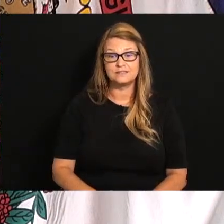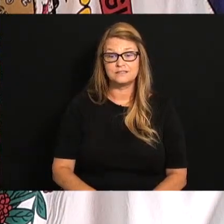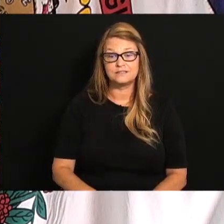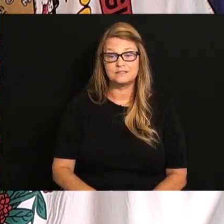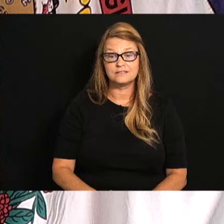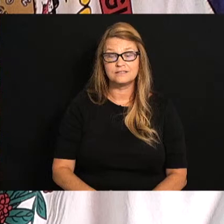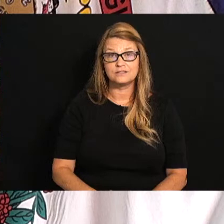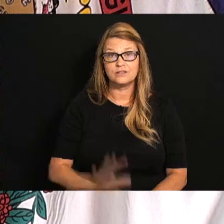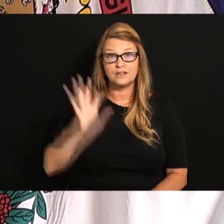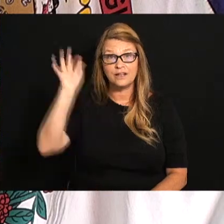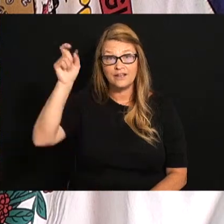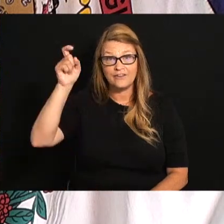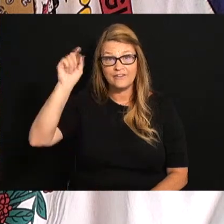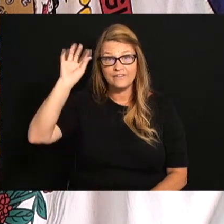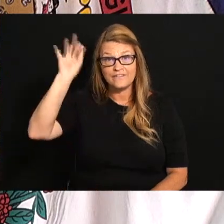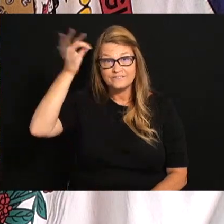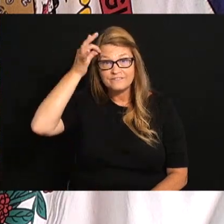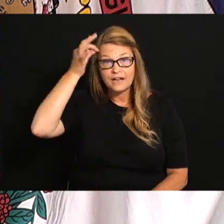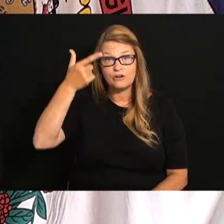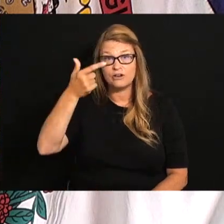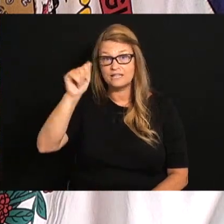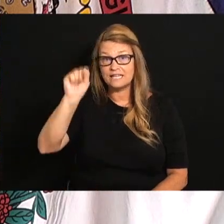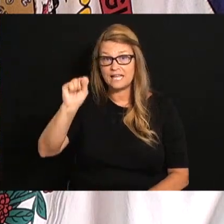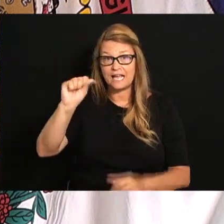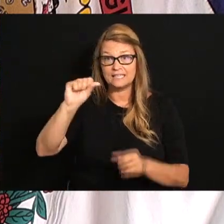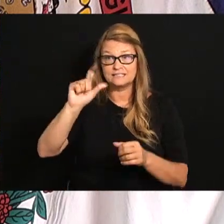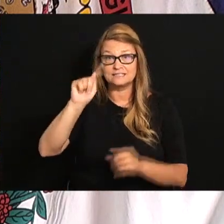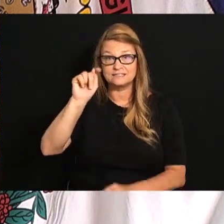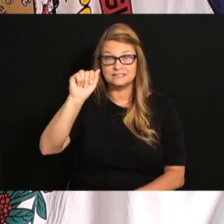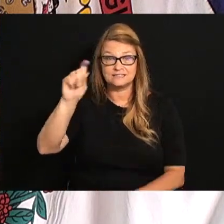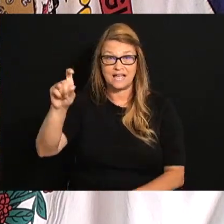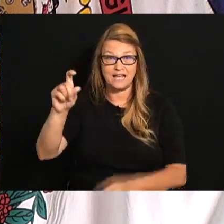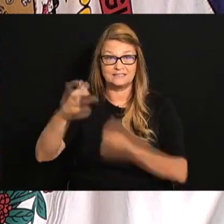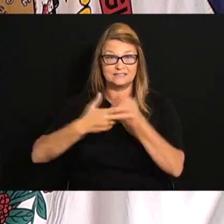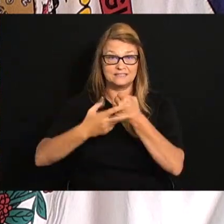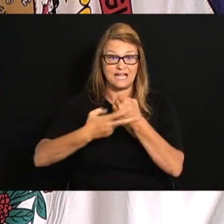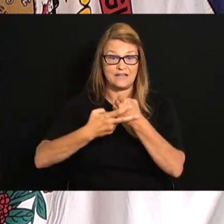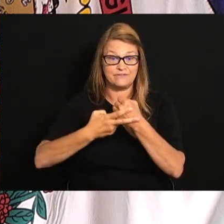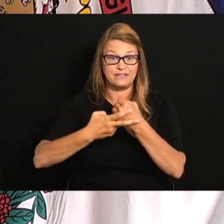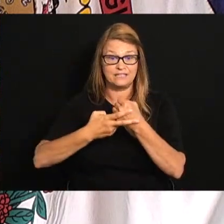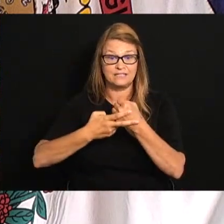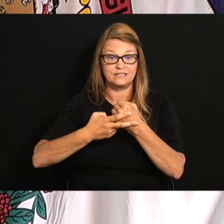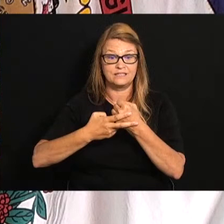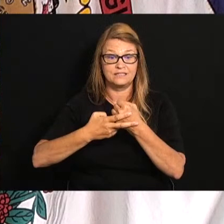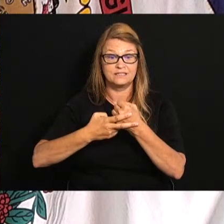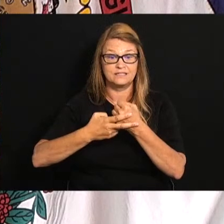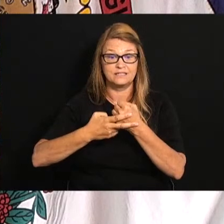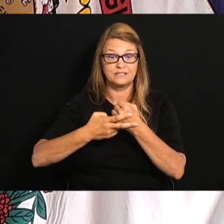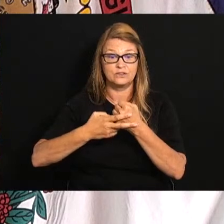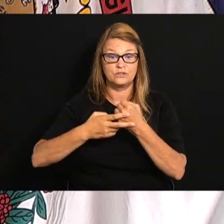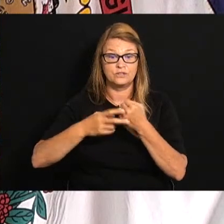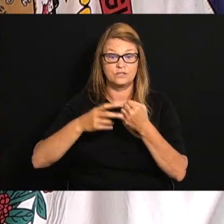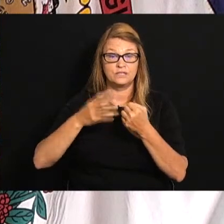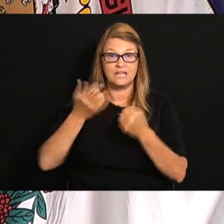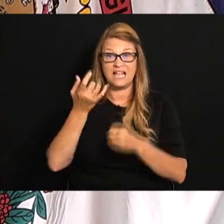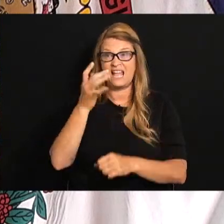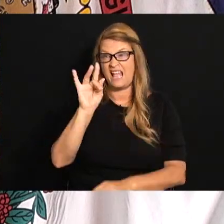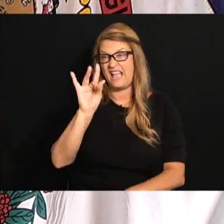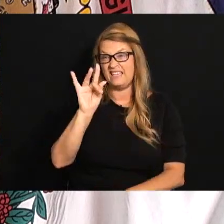From a federal gas, tax, the federal gas tax savings that will be passed on or be cut is, I think, 18